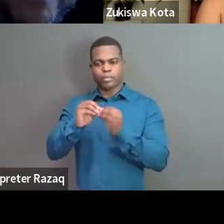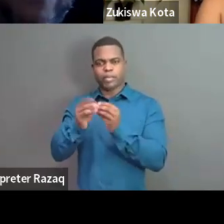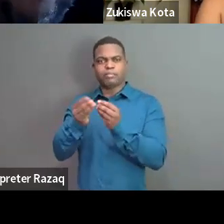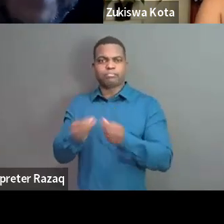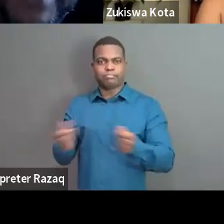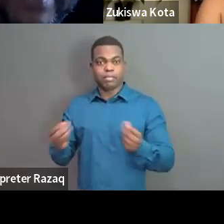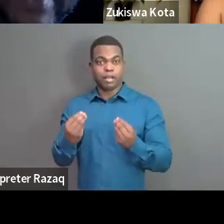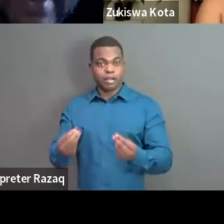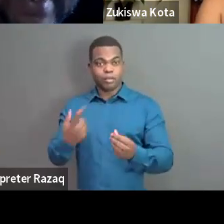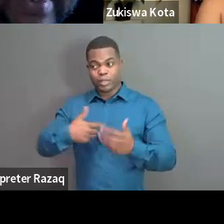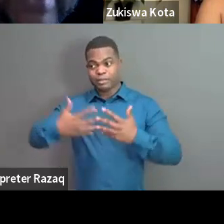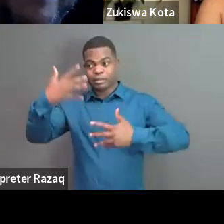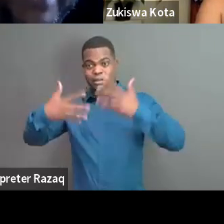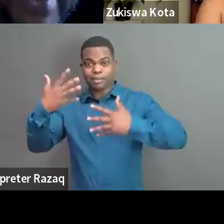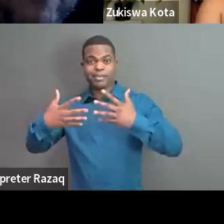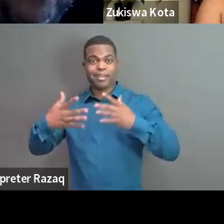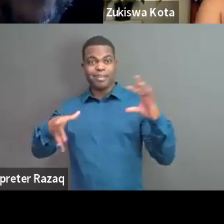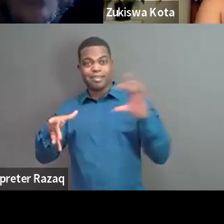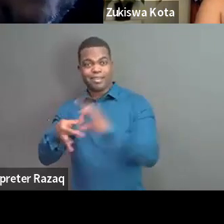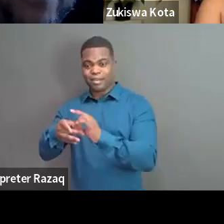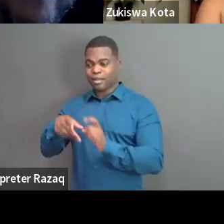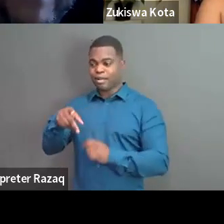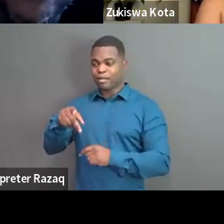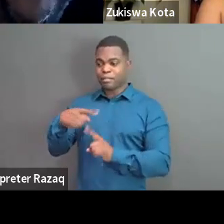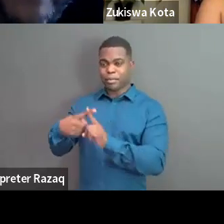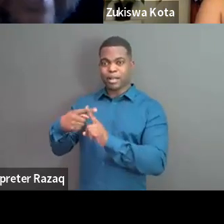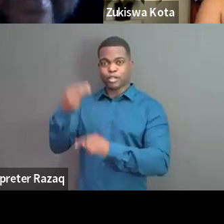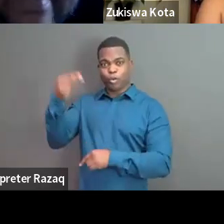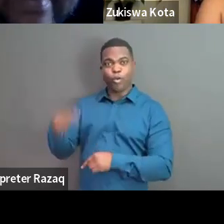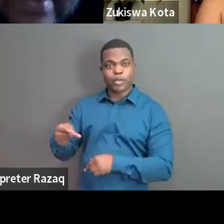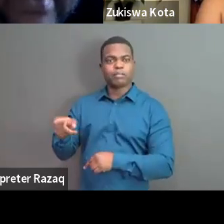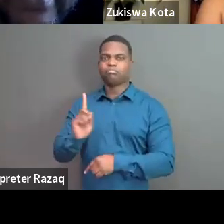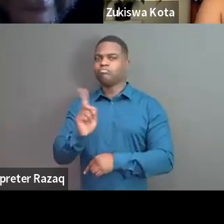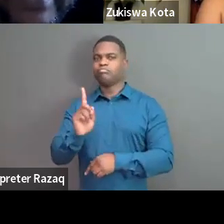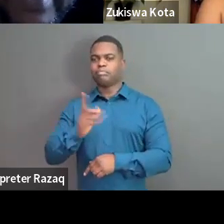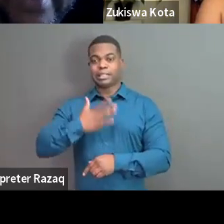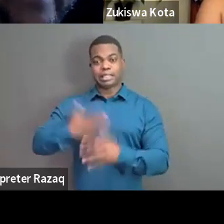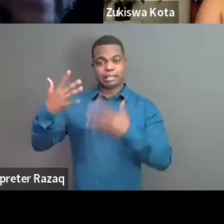gender-based violence office has been able to respond much quicker